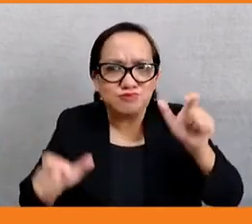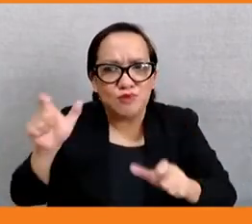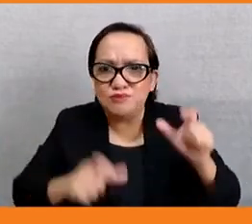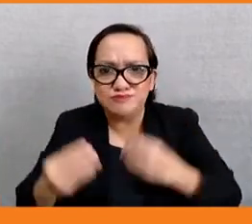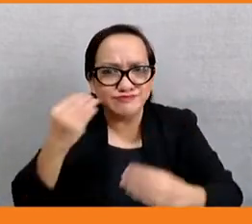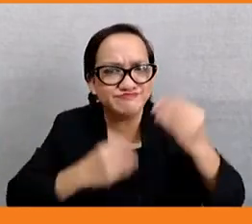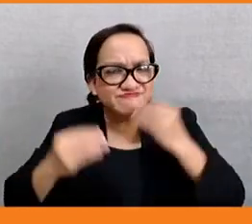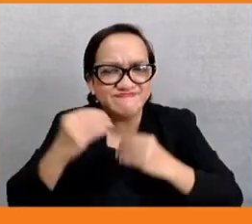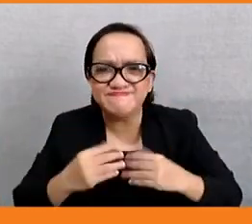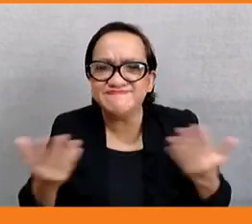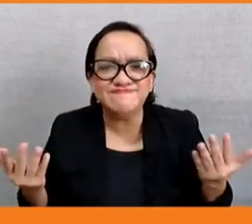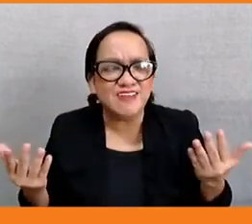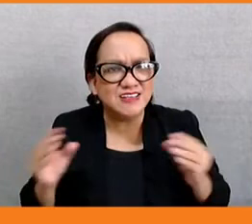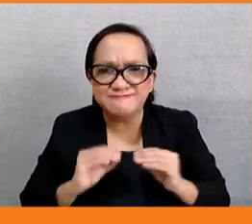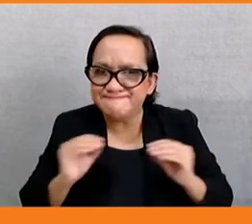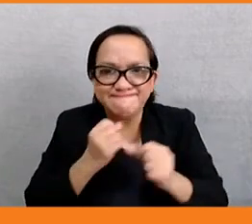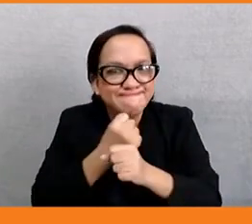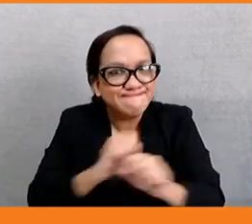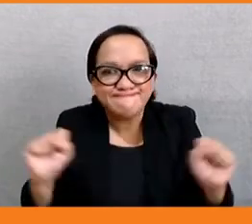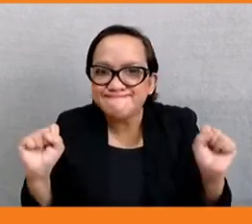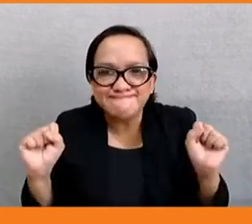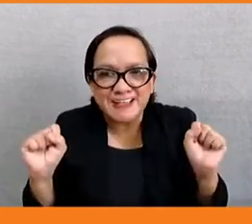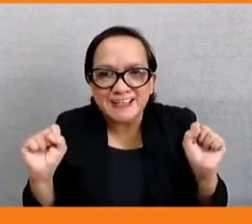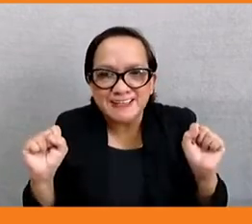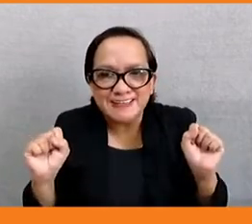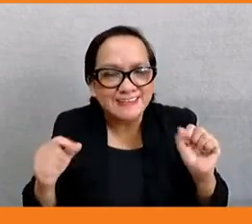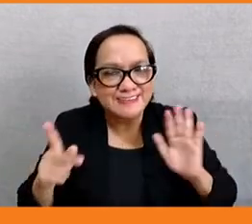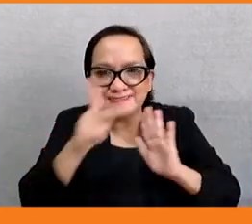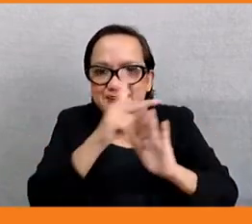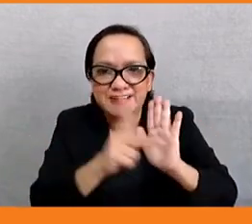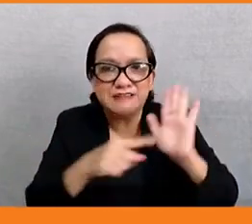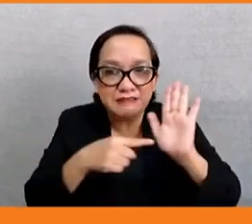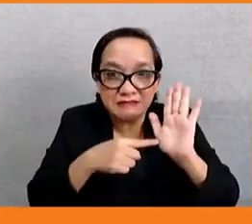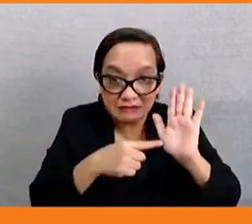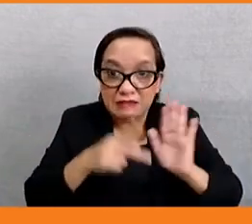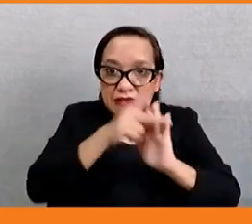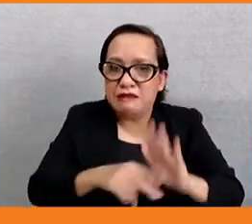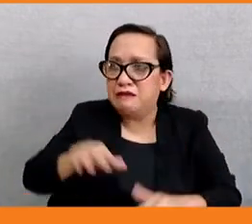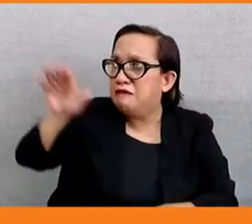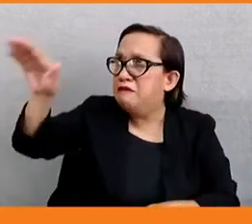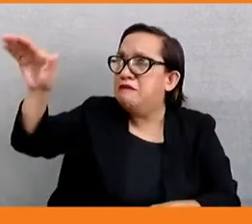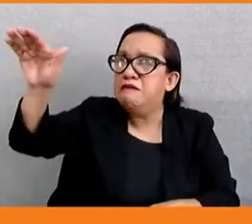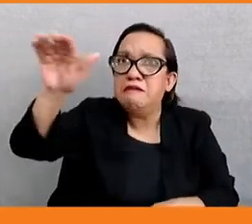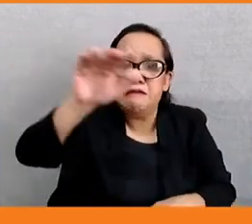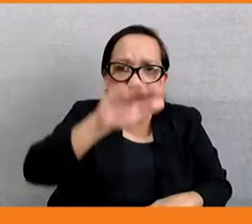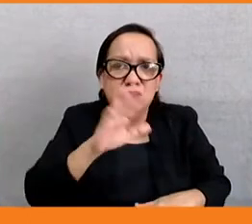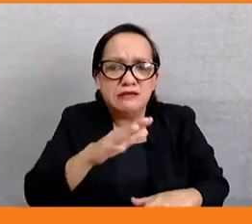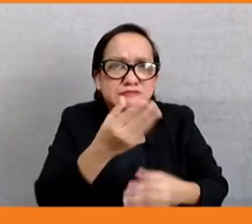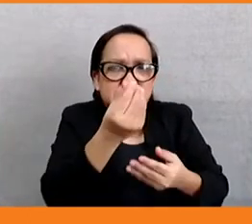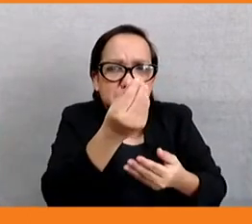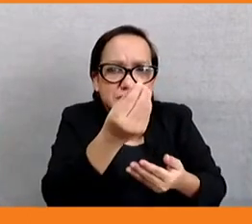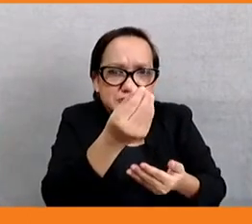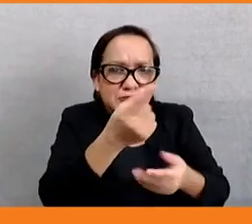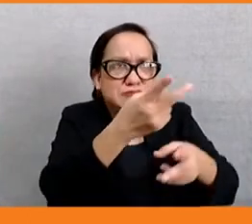Failed neoliberal policies and overdependence on borrowings, especially borrowing from China and private creditors, heavy